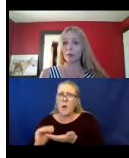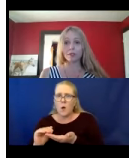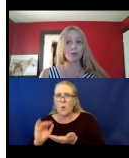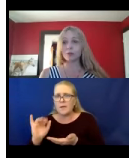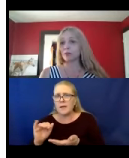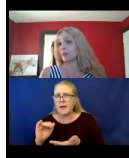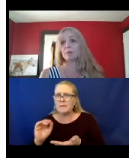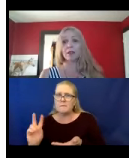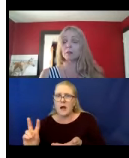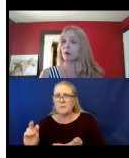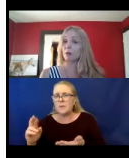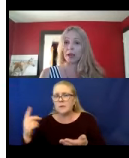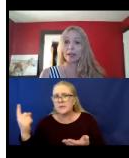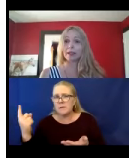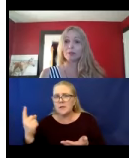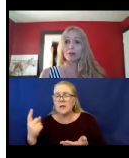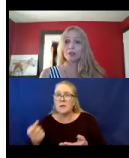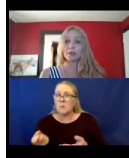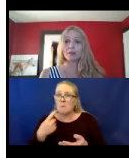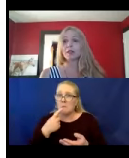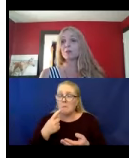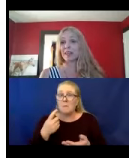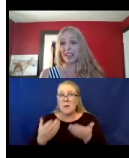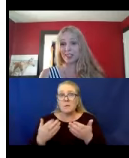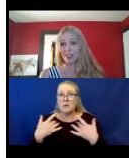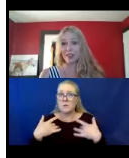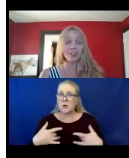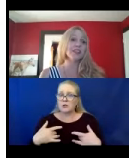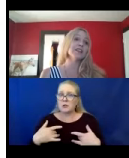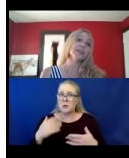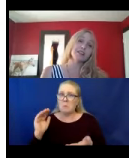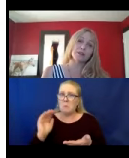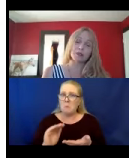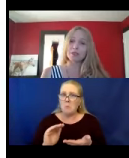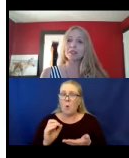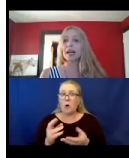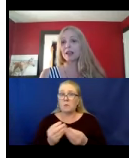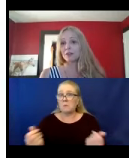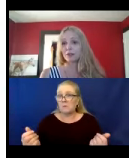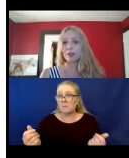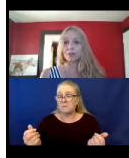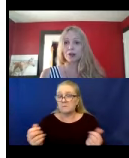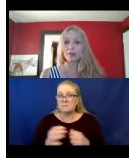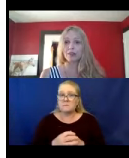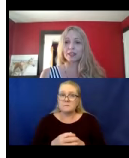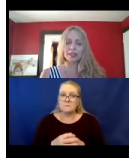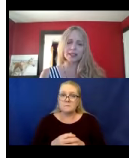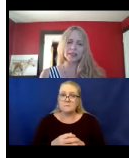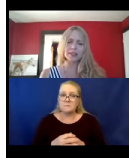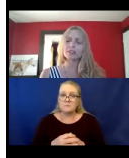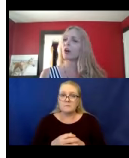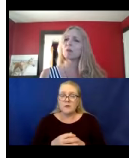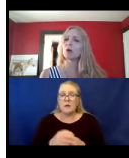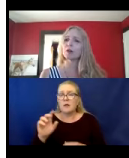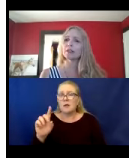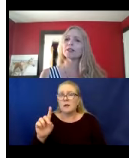their depression symptoms or even make them go away. As we mentioned, sometimes medication's causing it, sometimes the lack of certain things are causing it. And Diane's